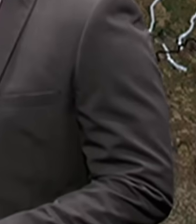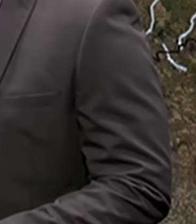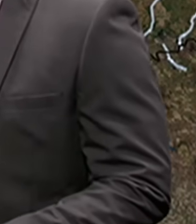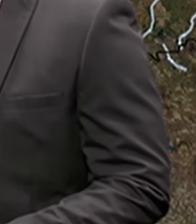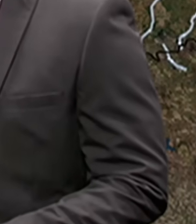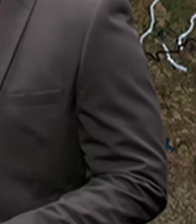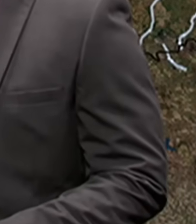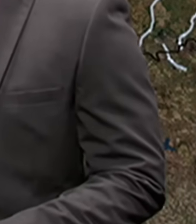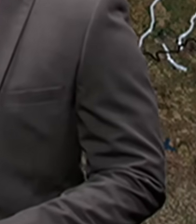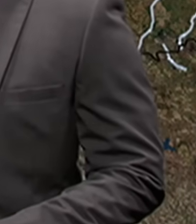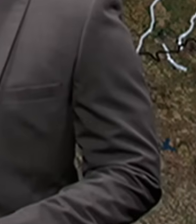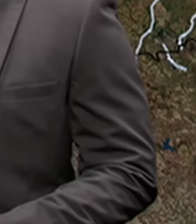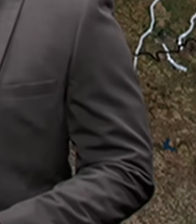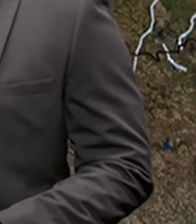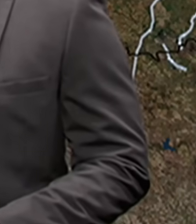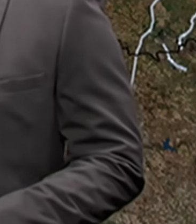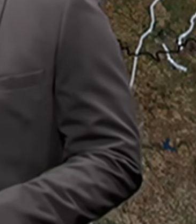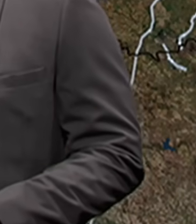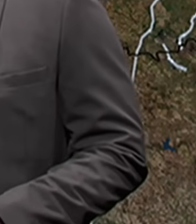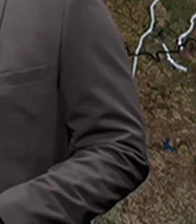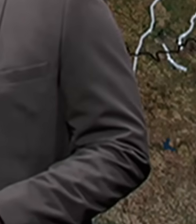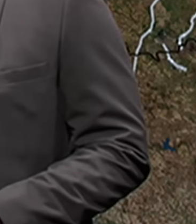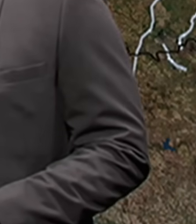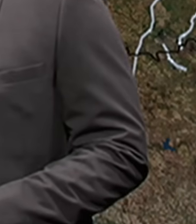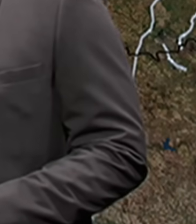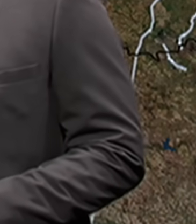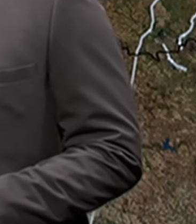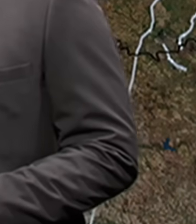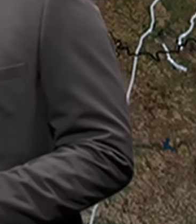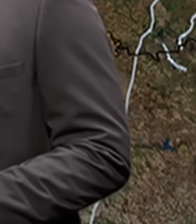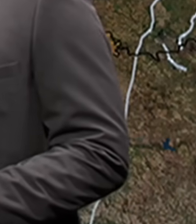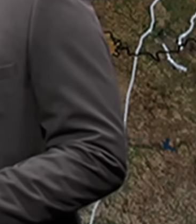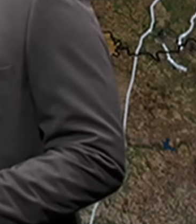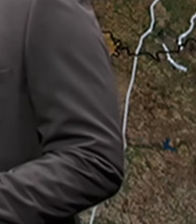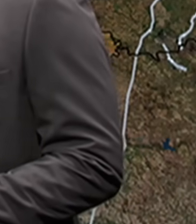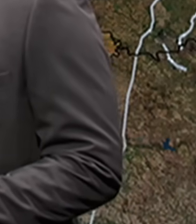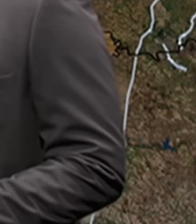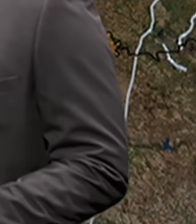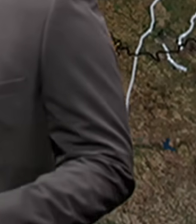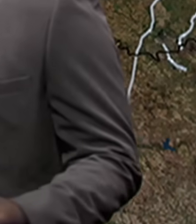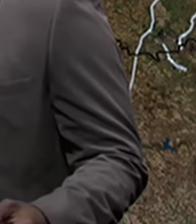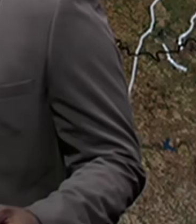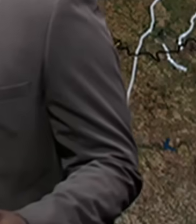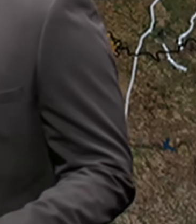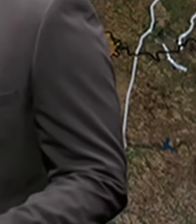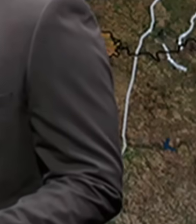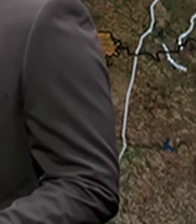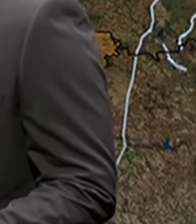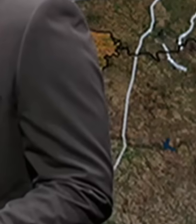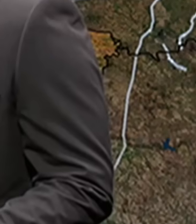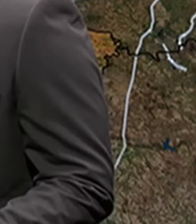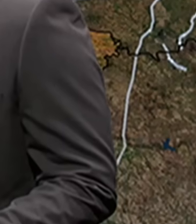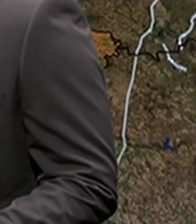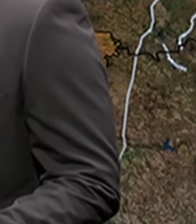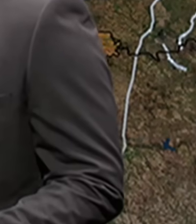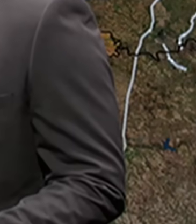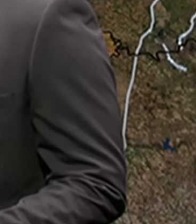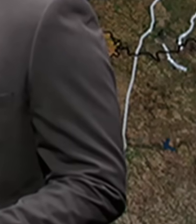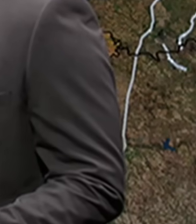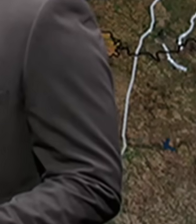ka Swaziland Freiburg go tla jwale gona ka Rotoska go tla tšhetsa fela ka bona ha e sale re gate di rita go masome a mararo ha re shebile